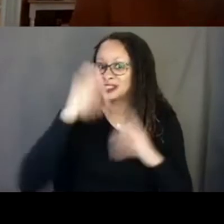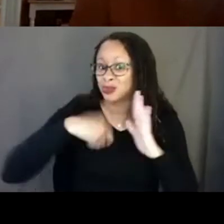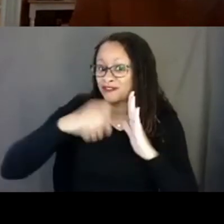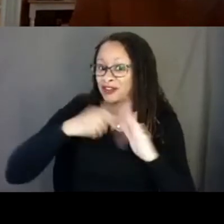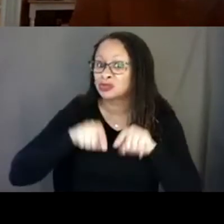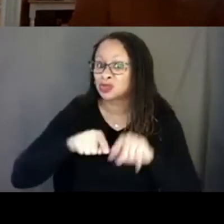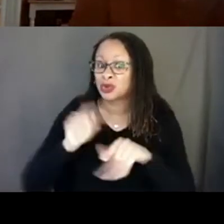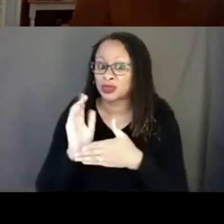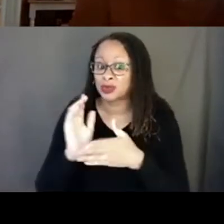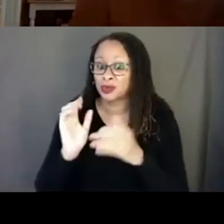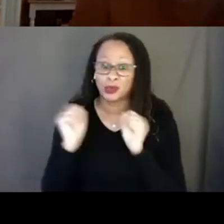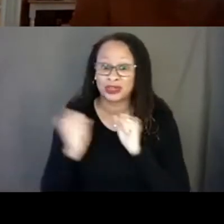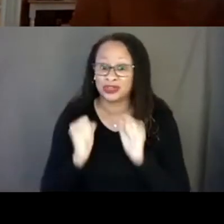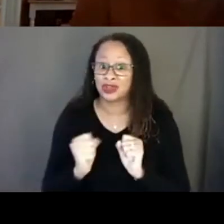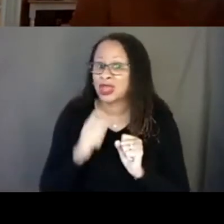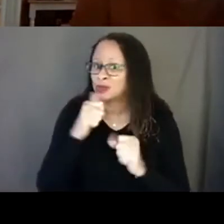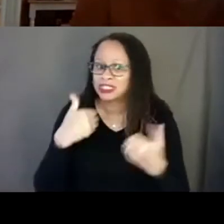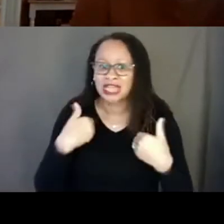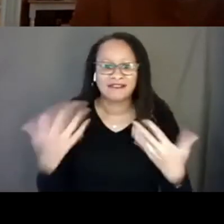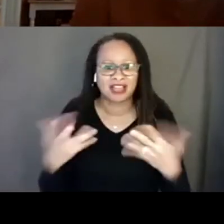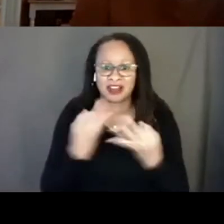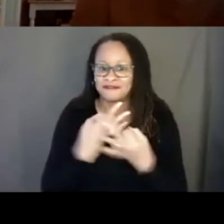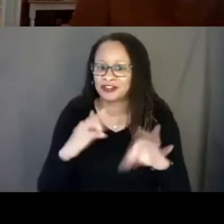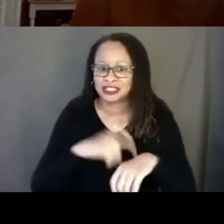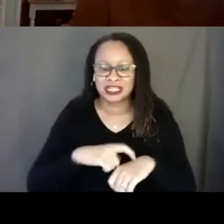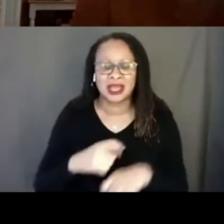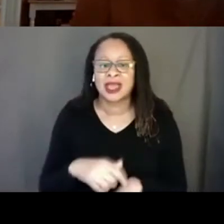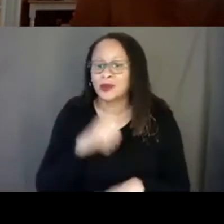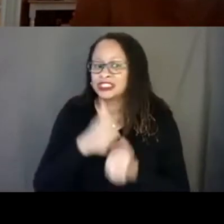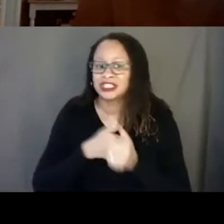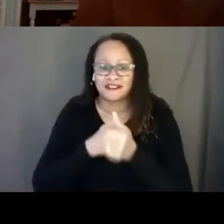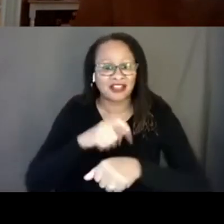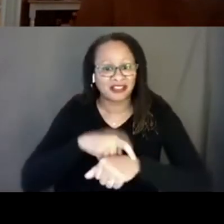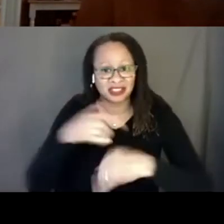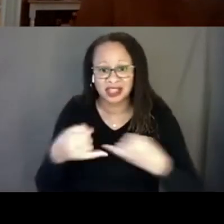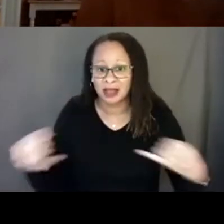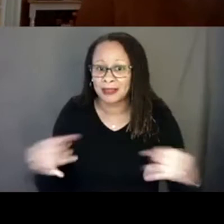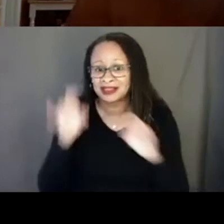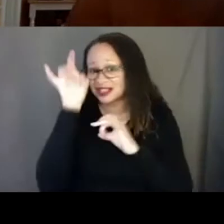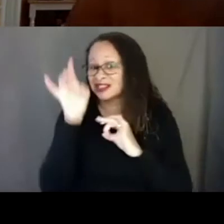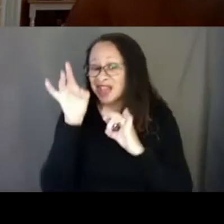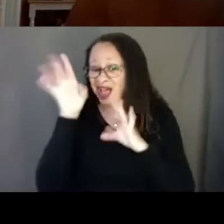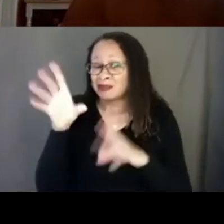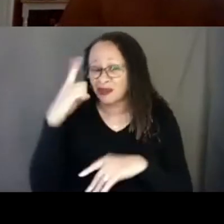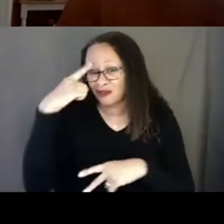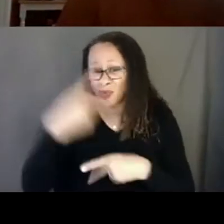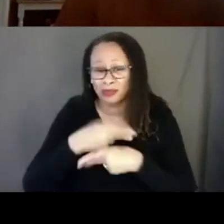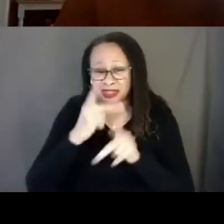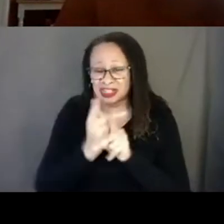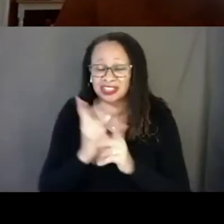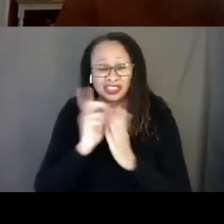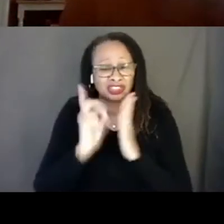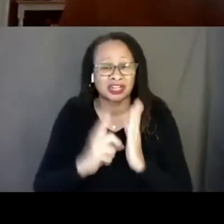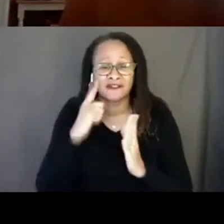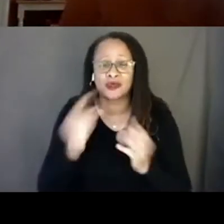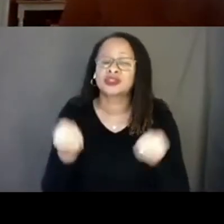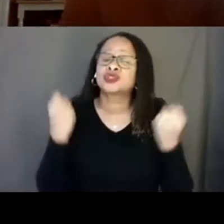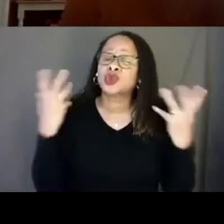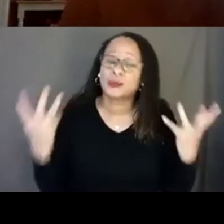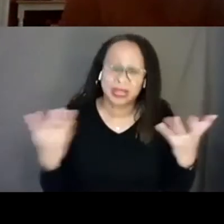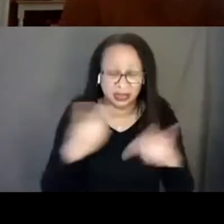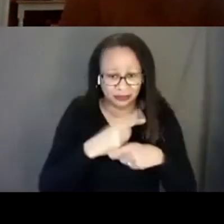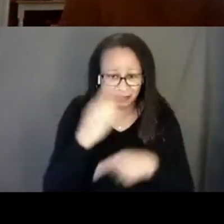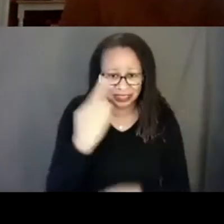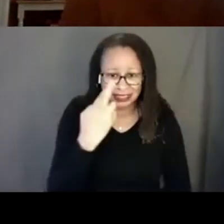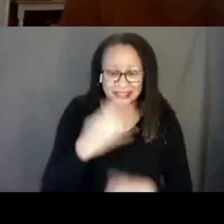you know, we didn't have a lot of leeway. We didn't shoot chronologically, which was a nightmare for the production designer for so many reasons. And